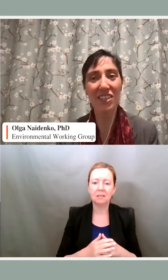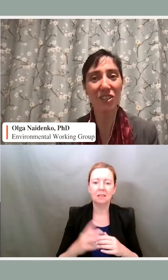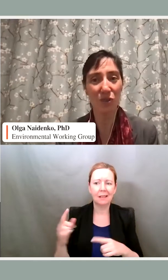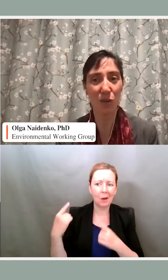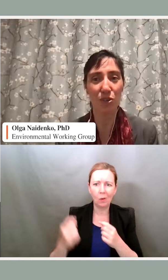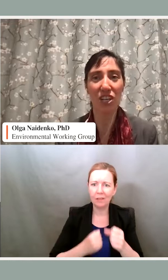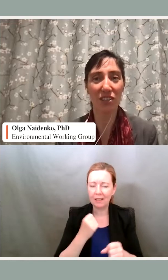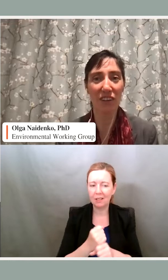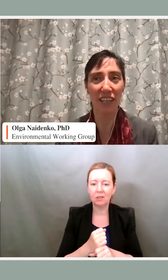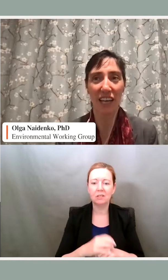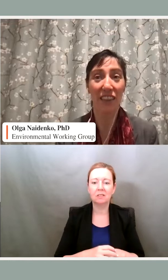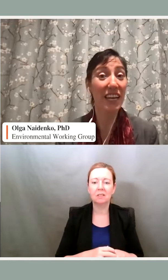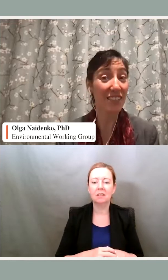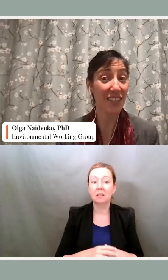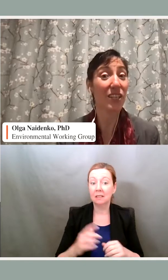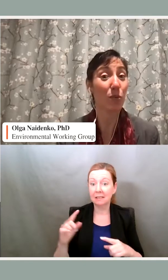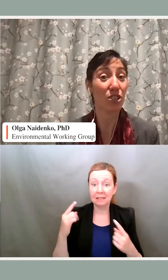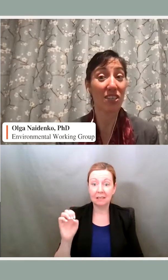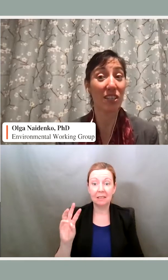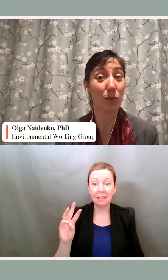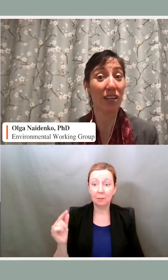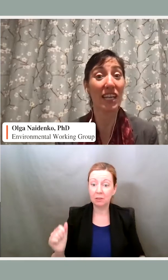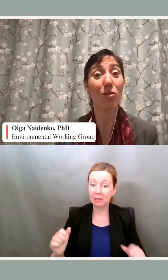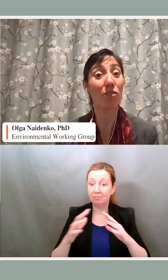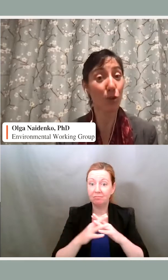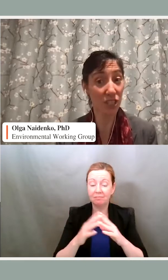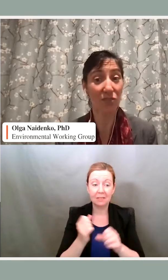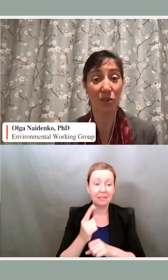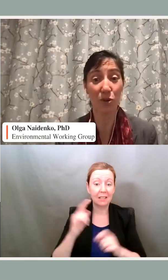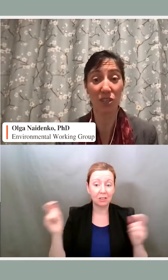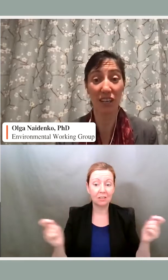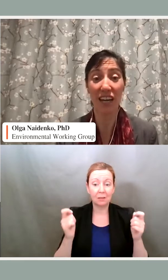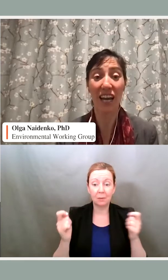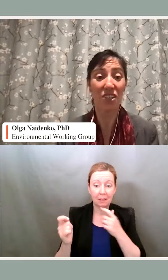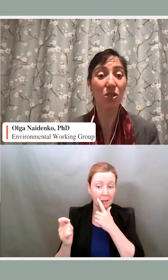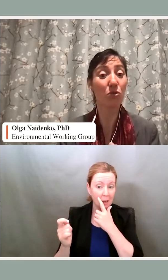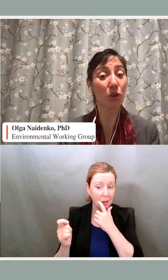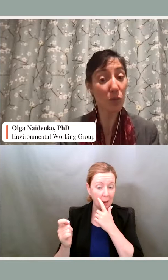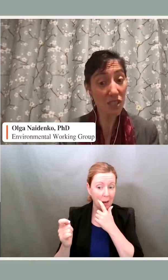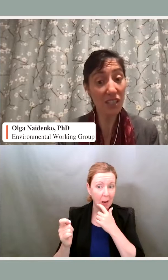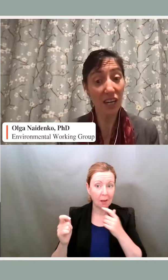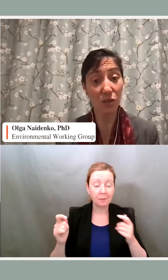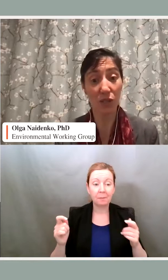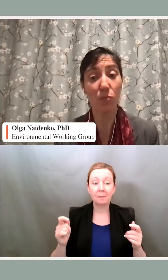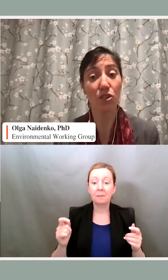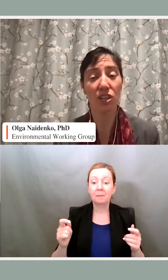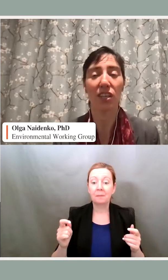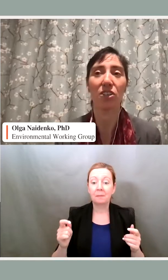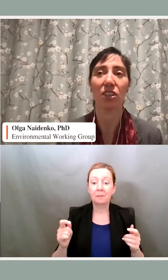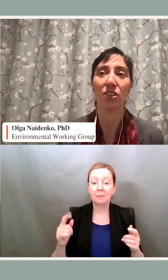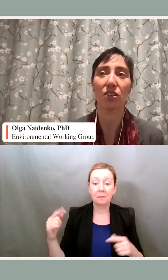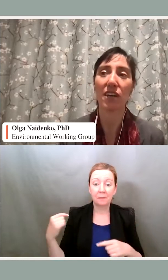the existence of AWG, and in fact, next year AWG is celebrating our 30th anniversary. So from the start of AWG